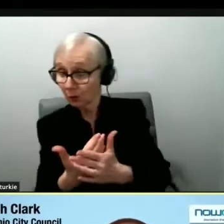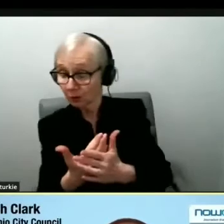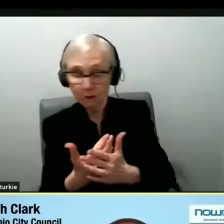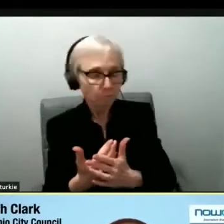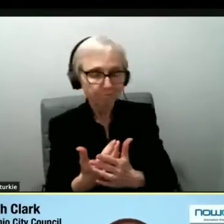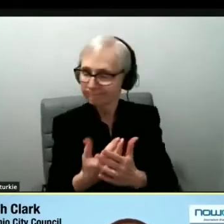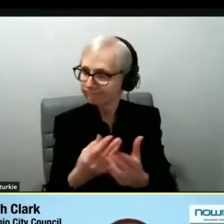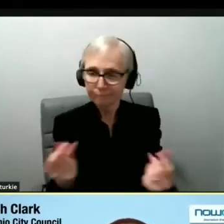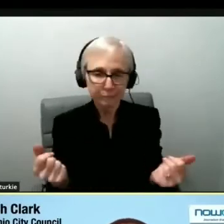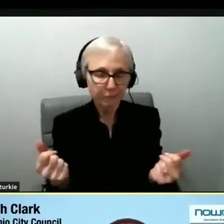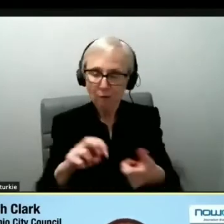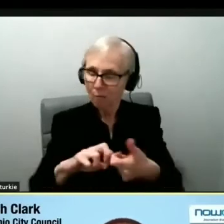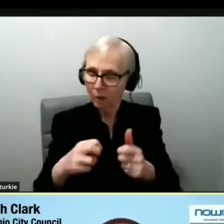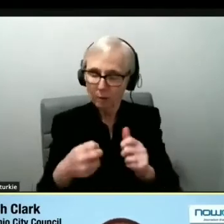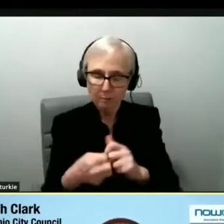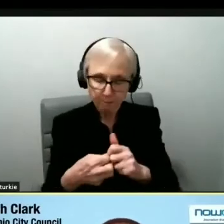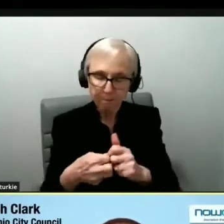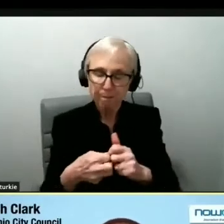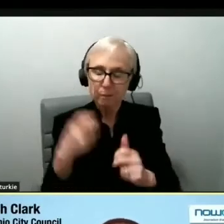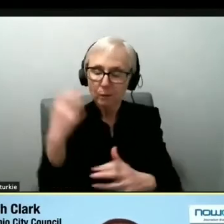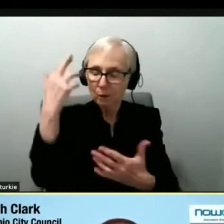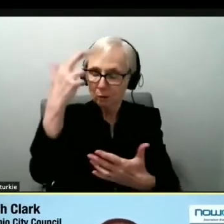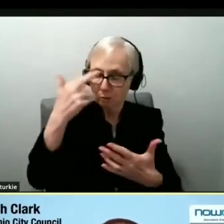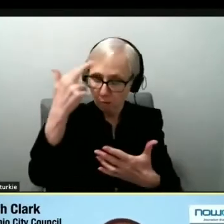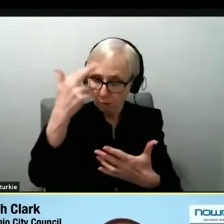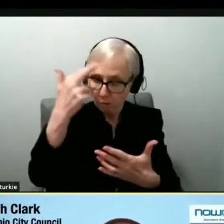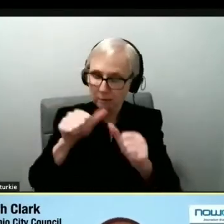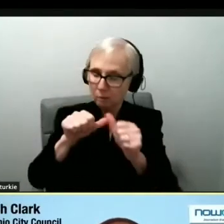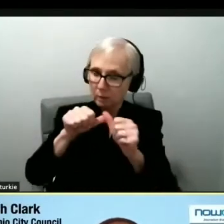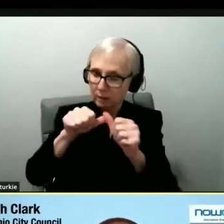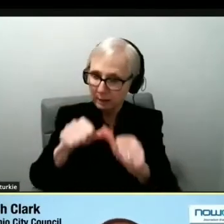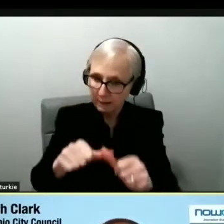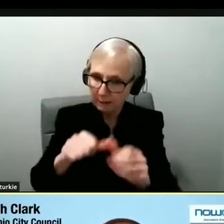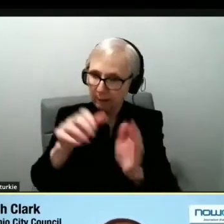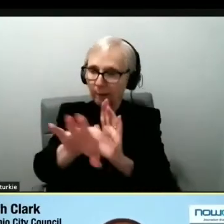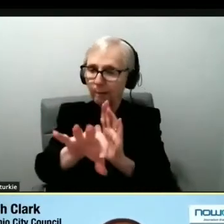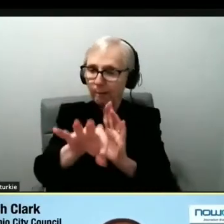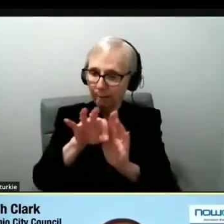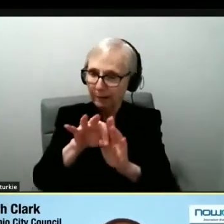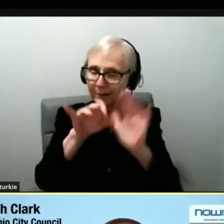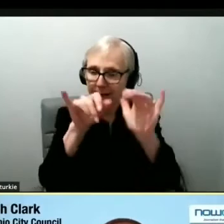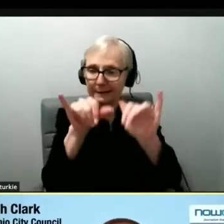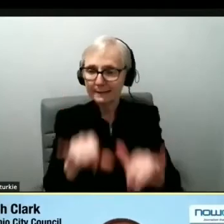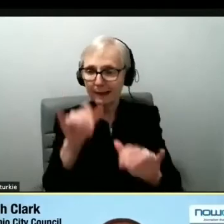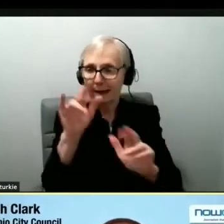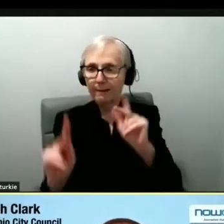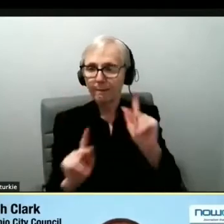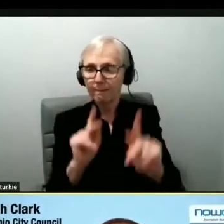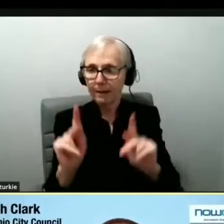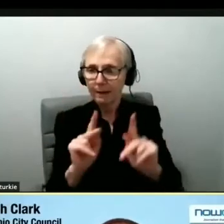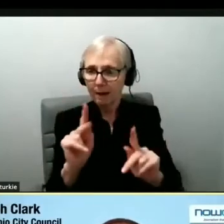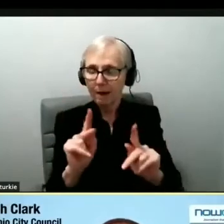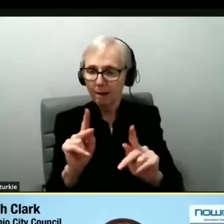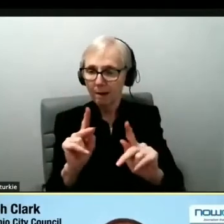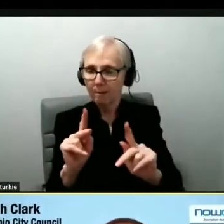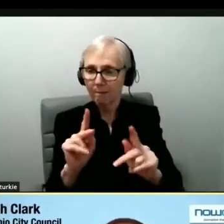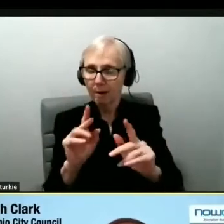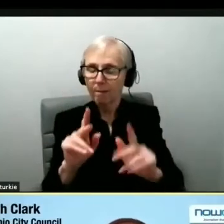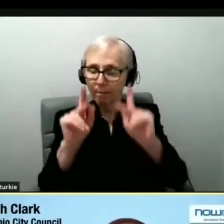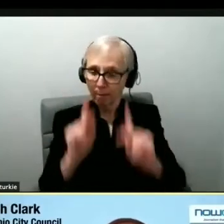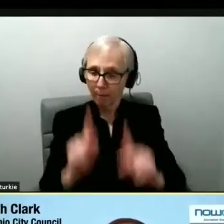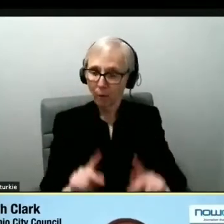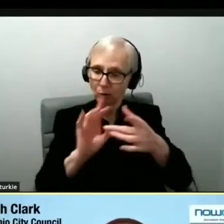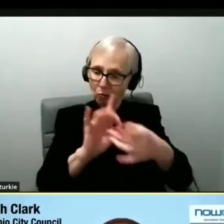not resolved. The reason for that is because we continue to pick the same council people based off personal relations, based